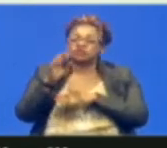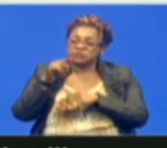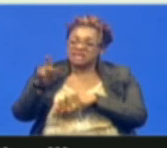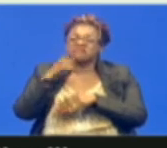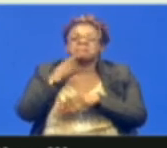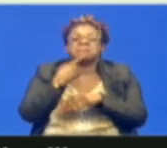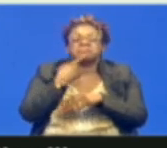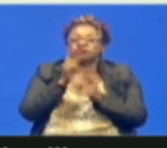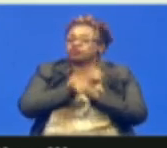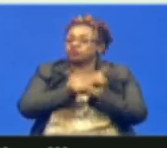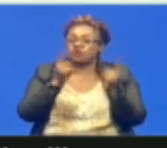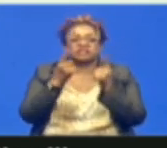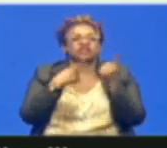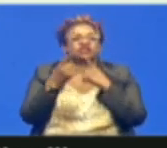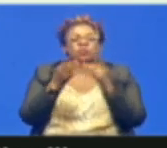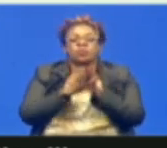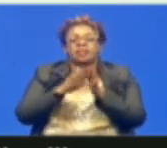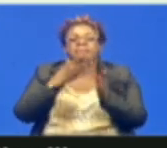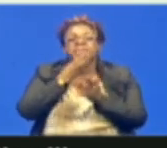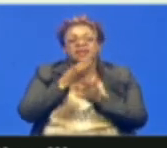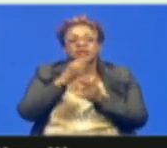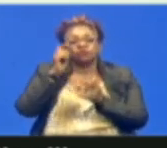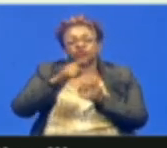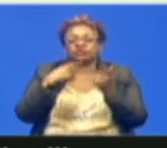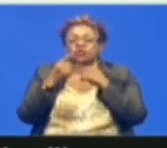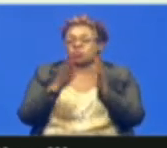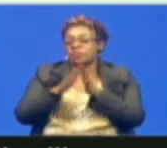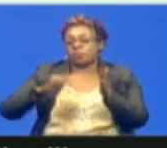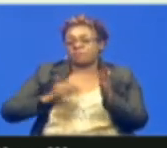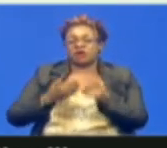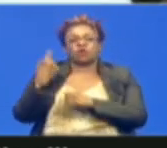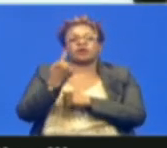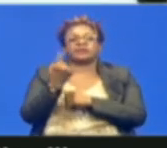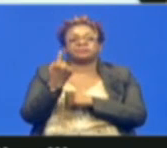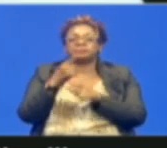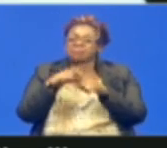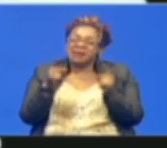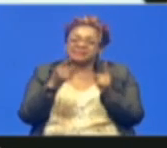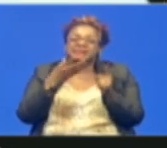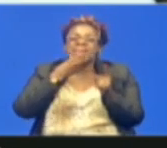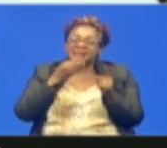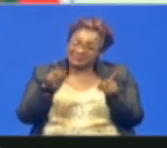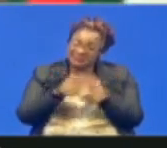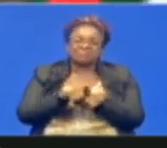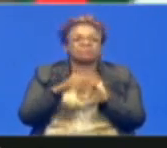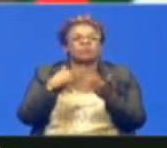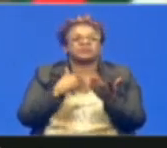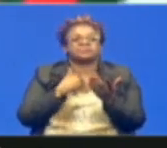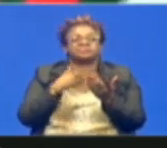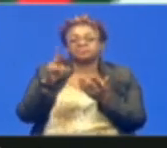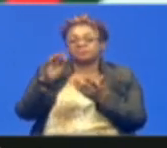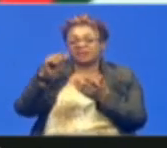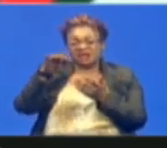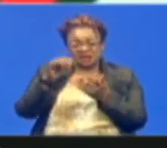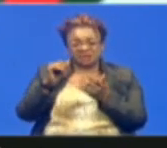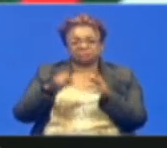wabaya. Anaongea na wanawake, anahusia wanawake. Hata wanaume wanataka kuhusiwa. Kalela is on the run. He and Rose are